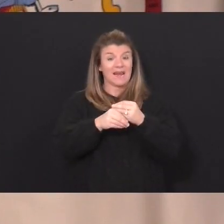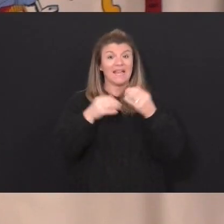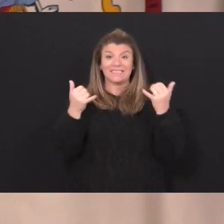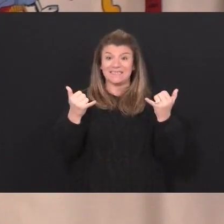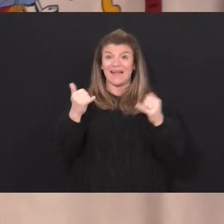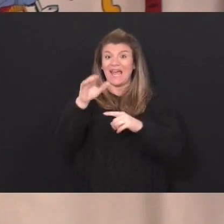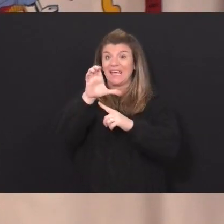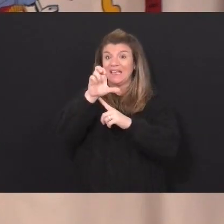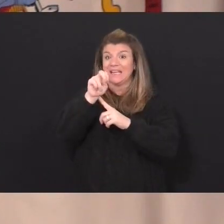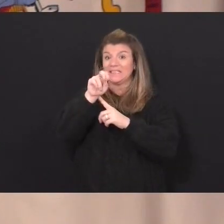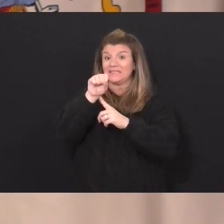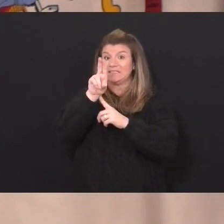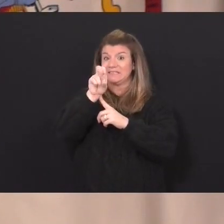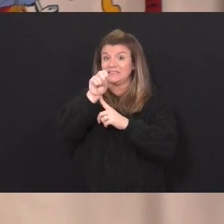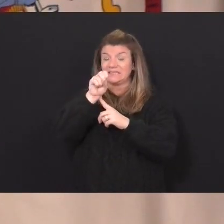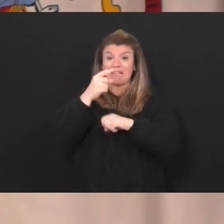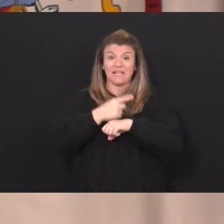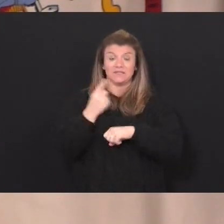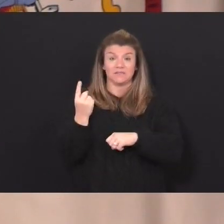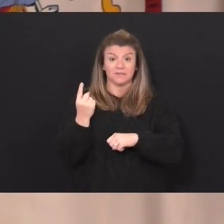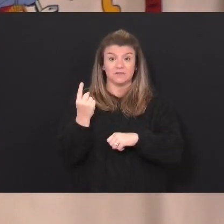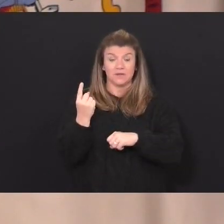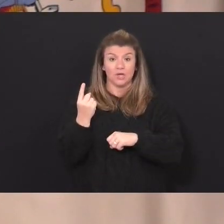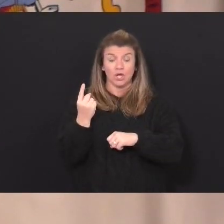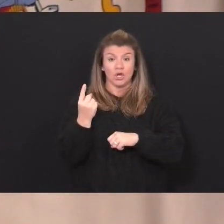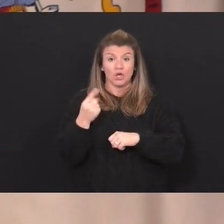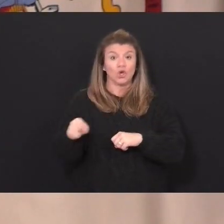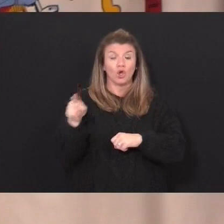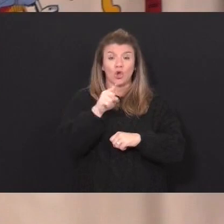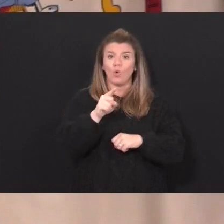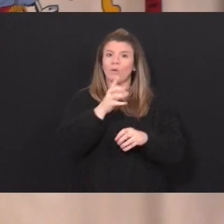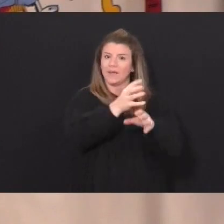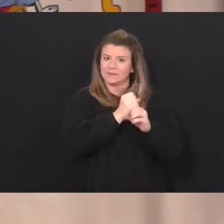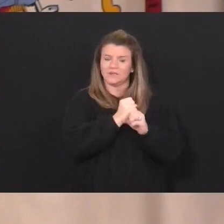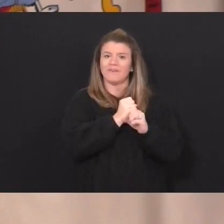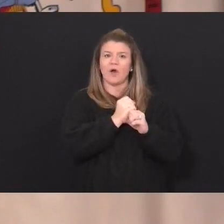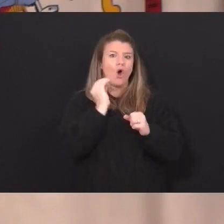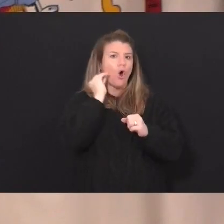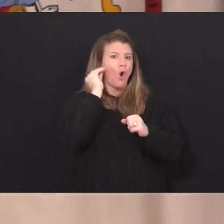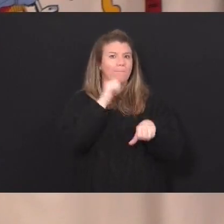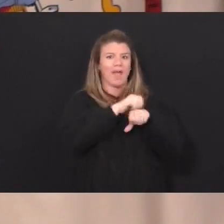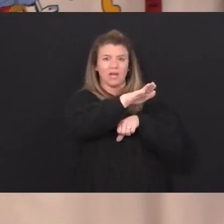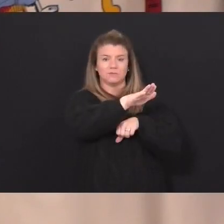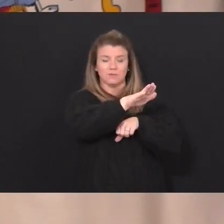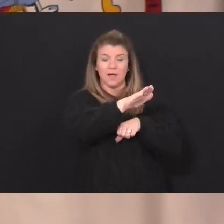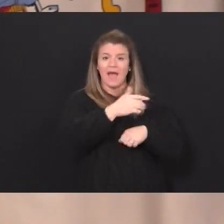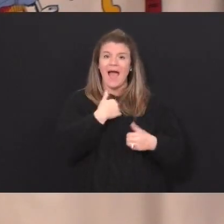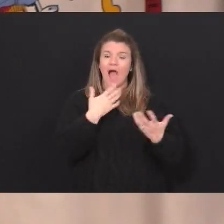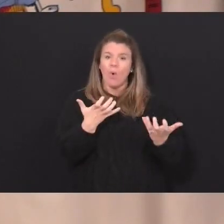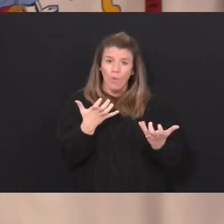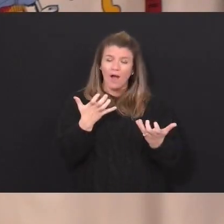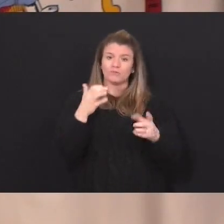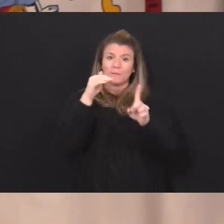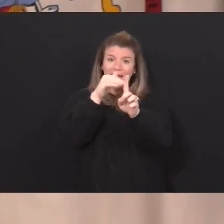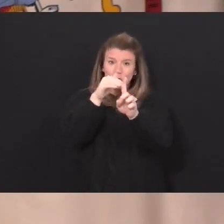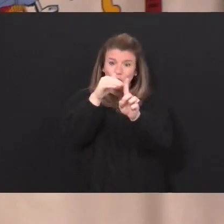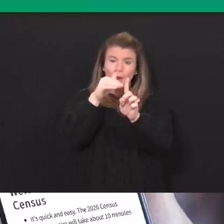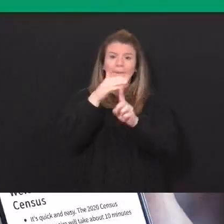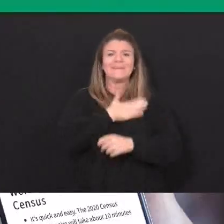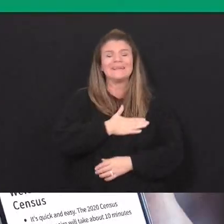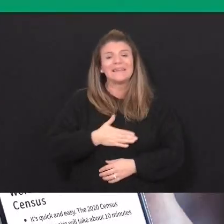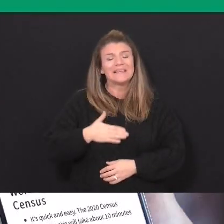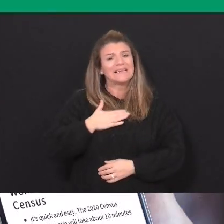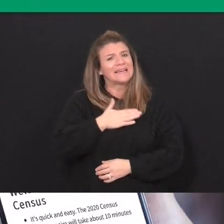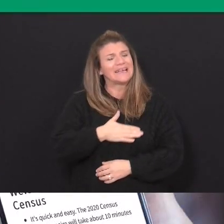Census Day. You'll be receiving stuff in the mail and everything, and I ask you, please, please, please